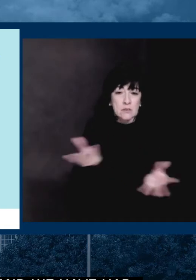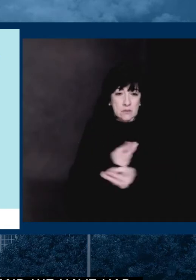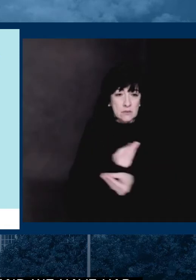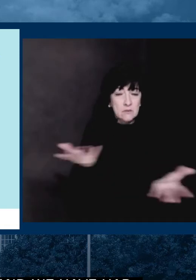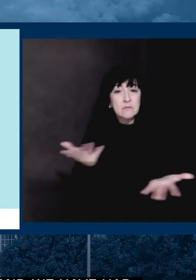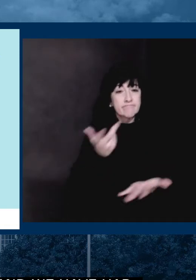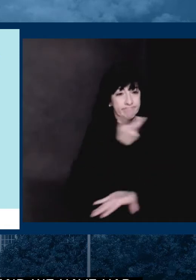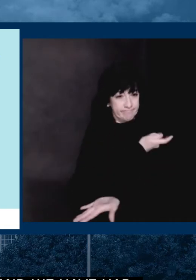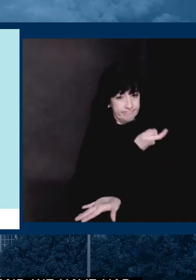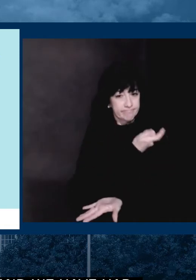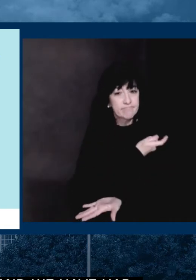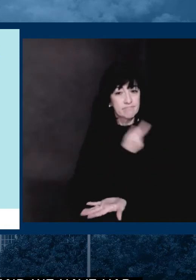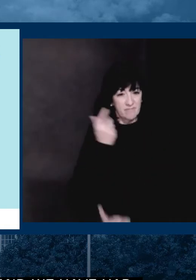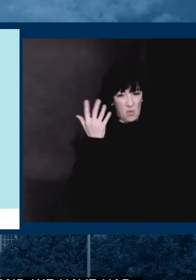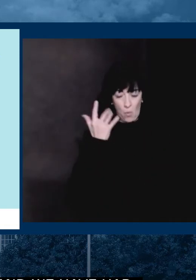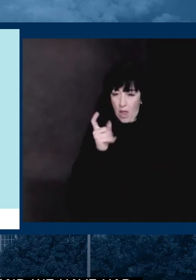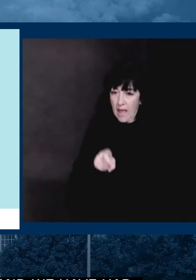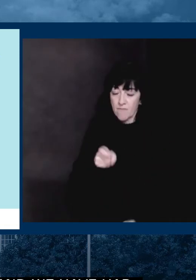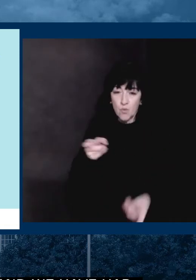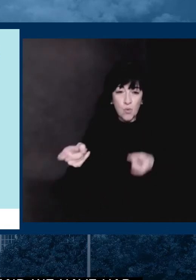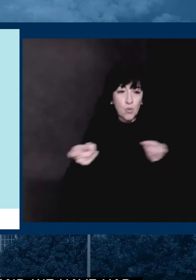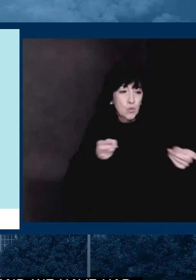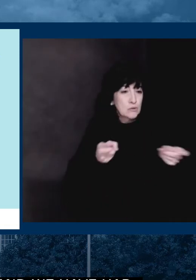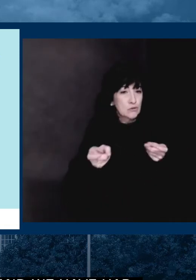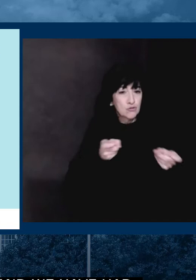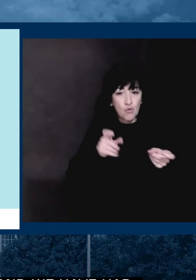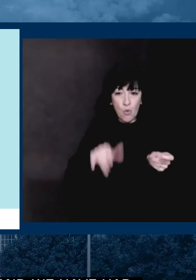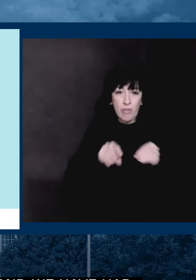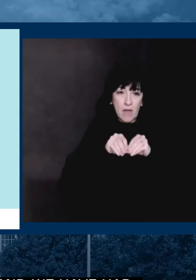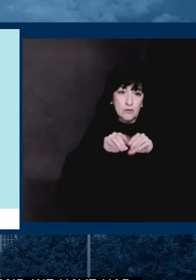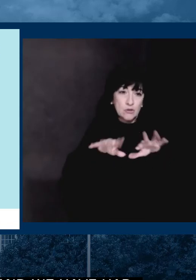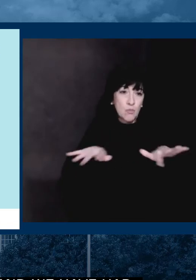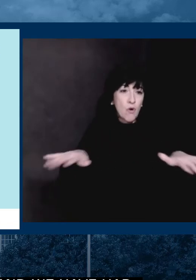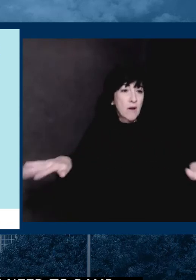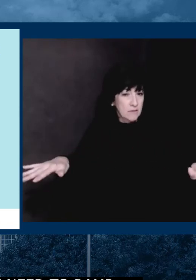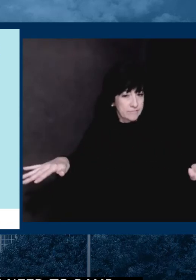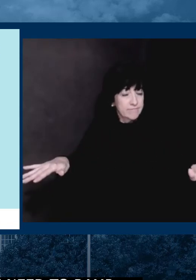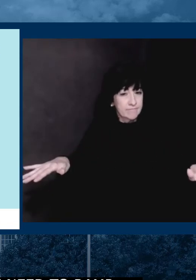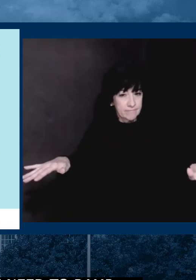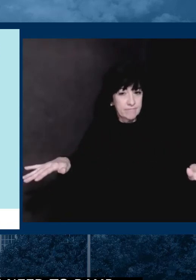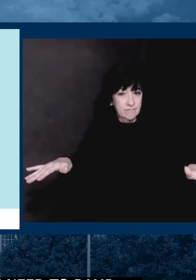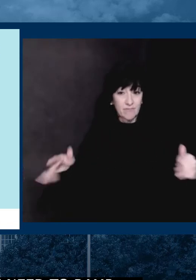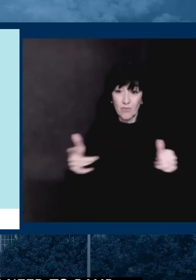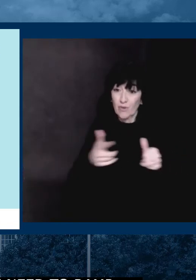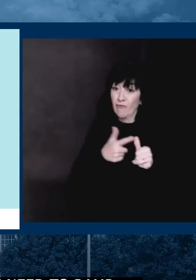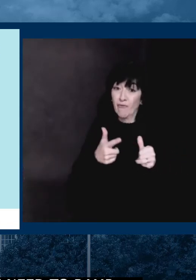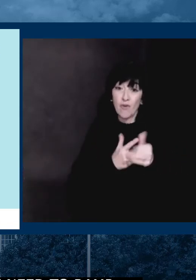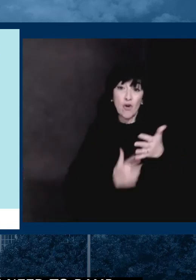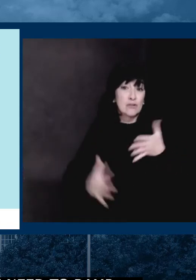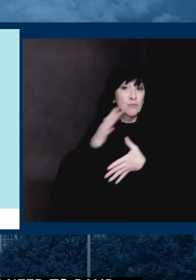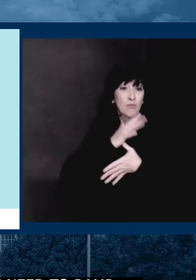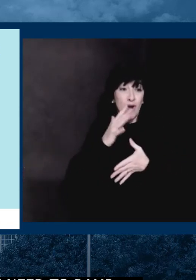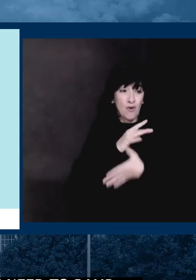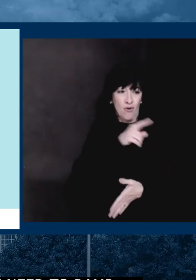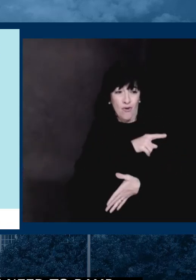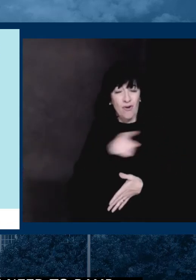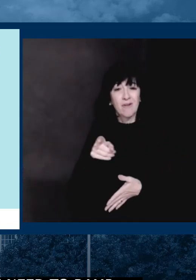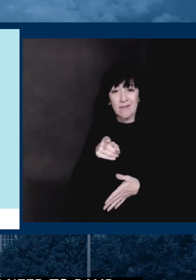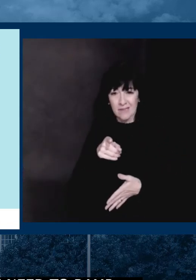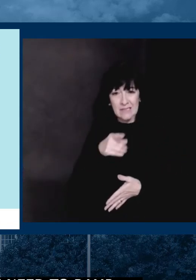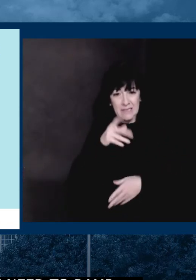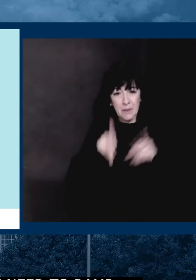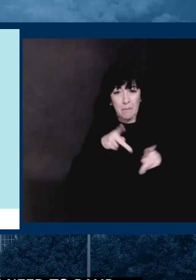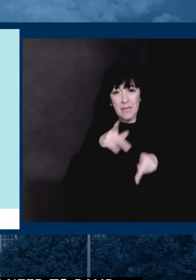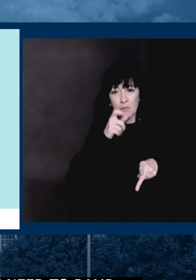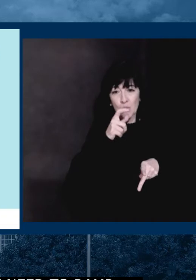more controlled as we target the priority groups first with our frontline healthcare workers, our first responders in